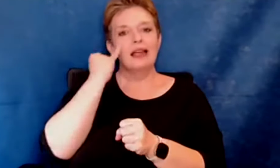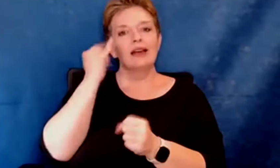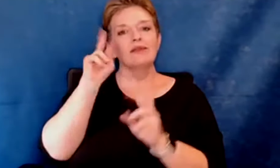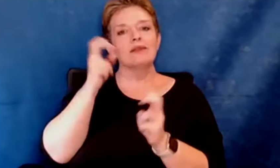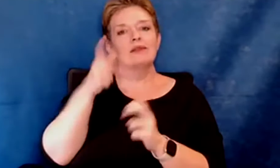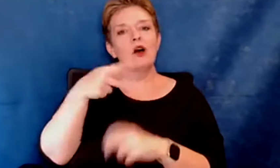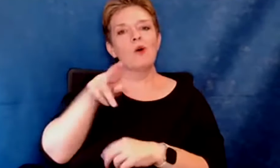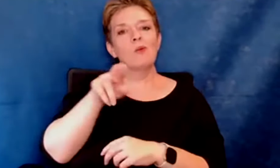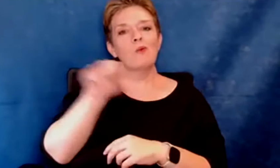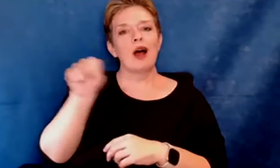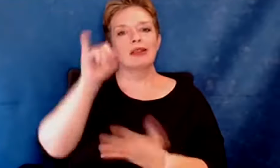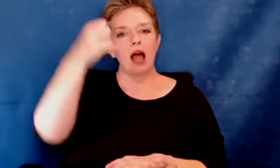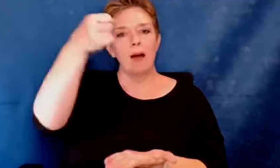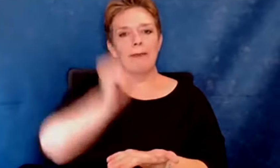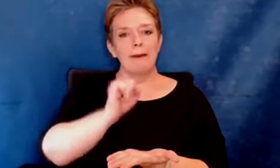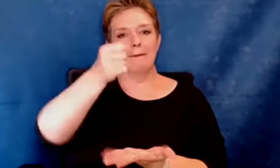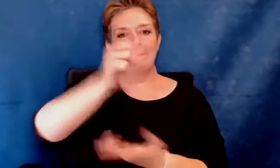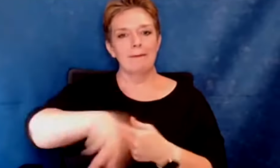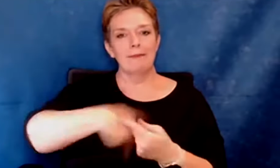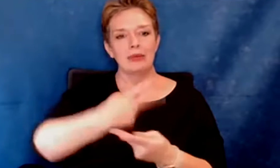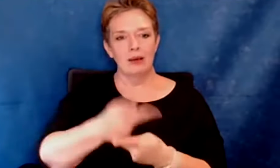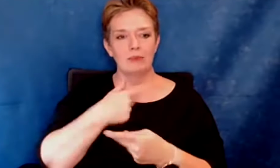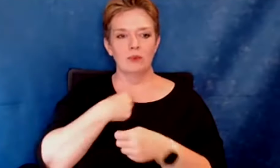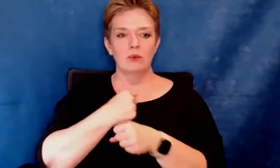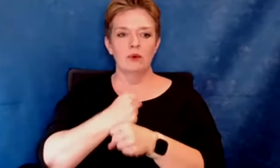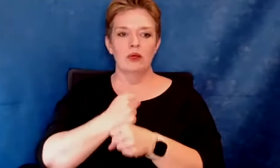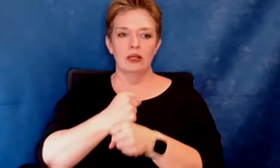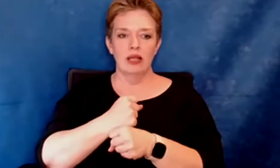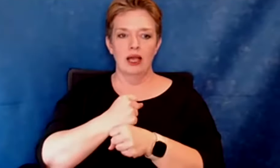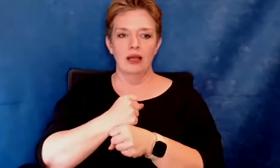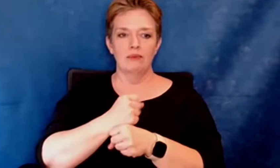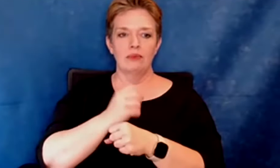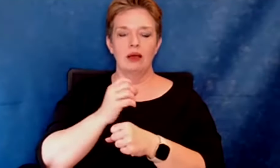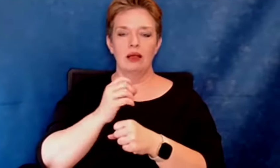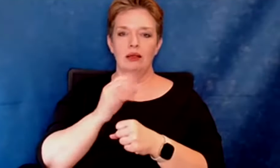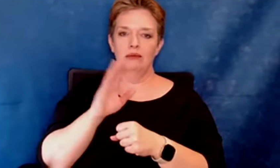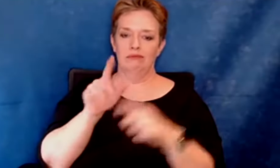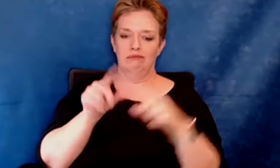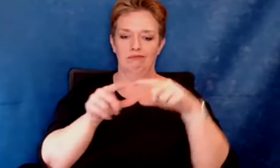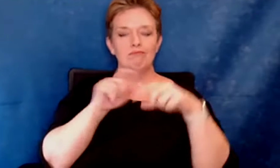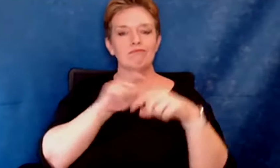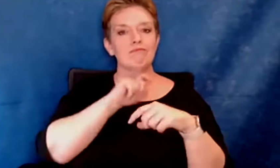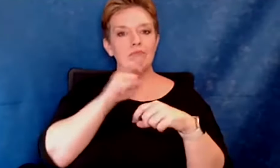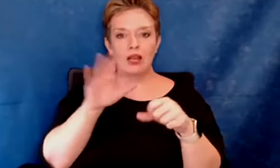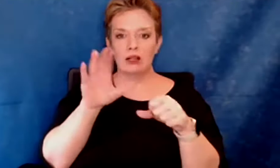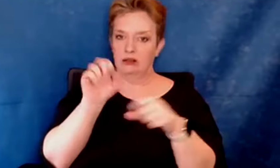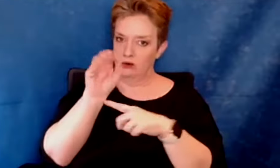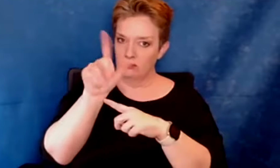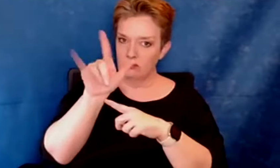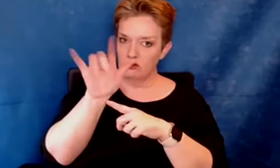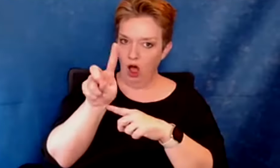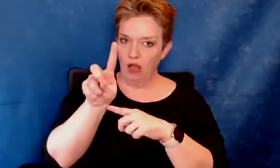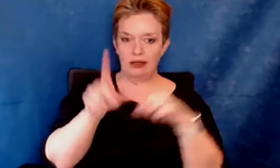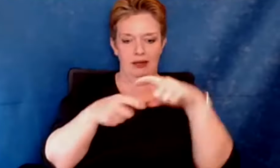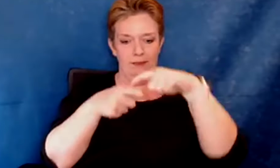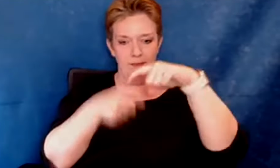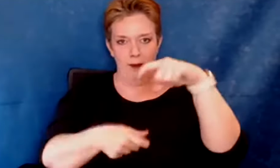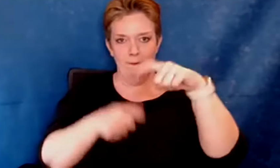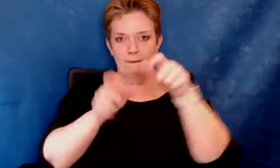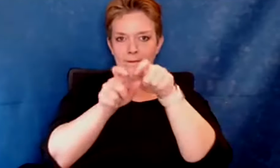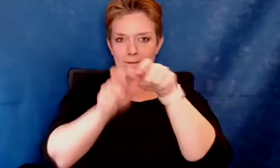solid bars with holes drilled through them, as if they could be earrings or maybe a